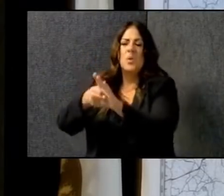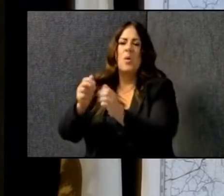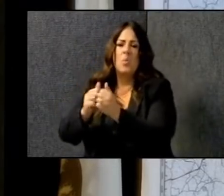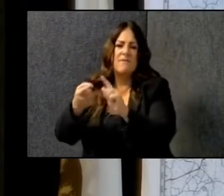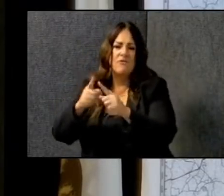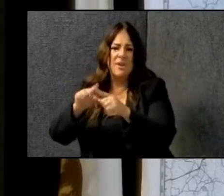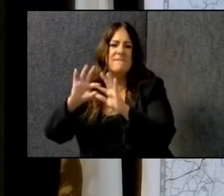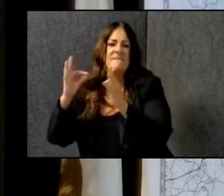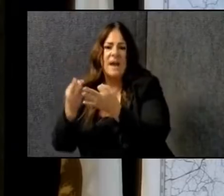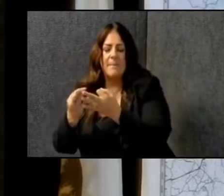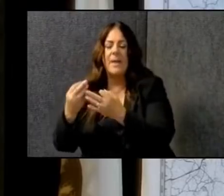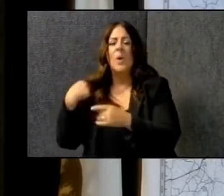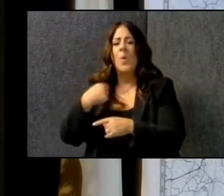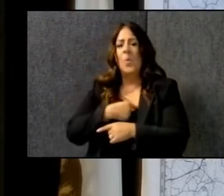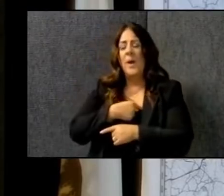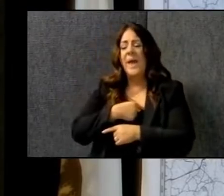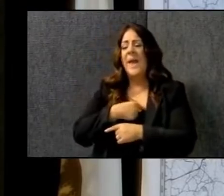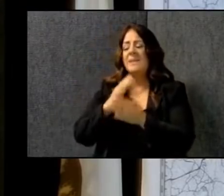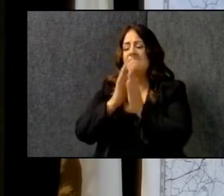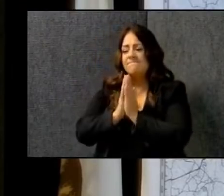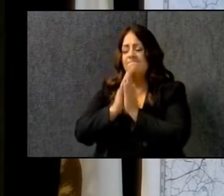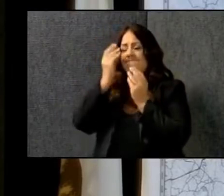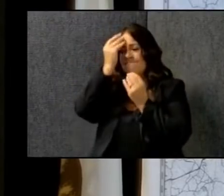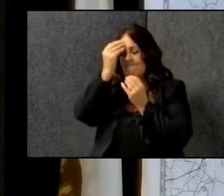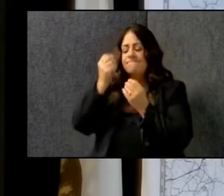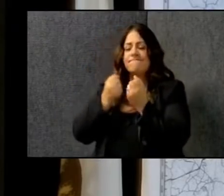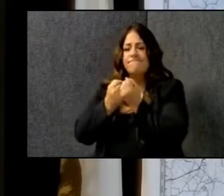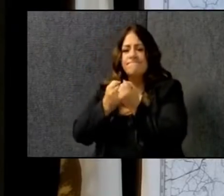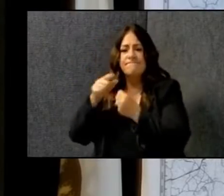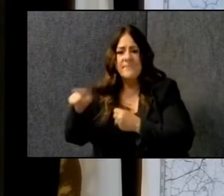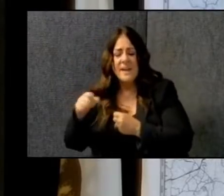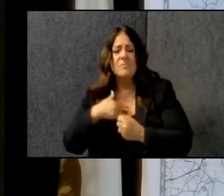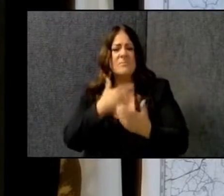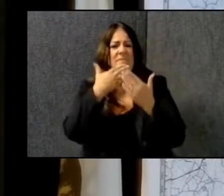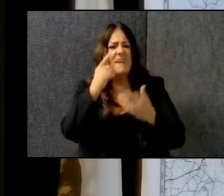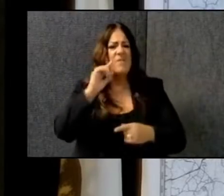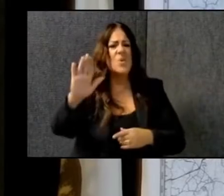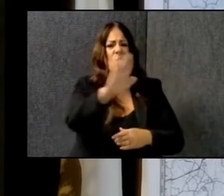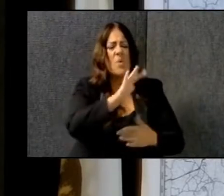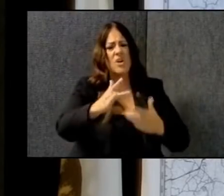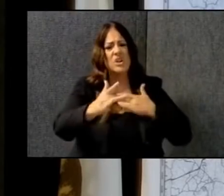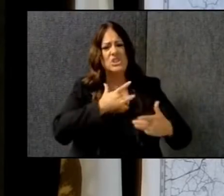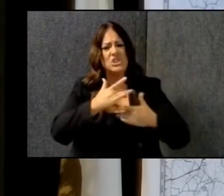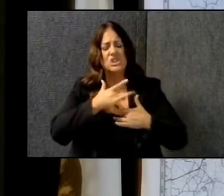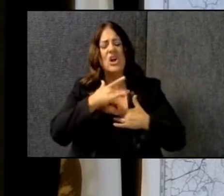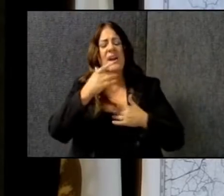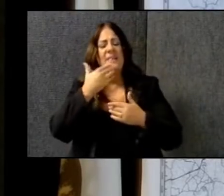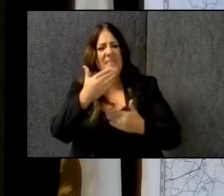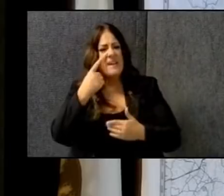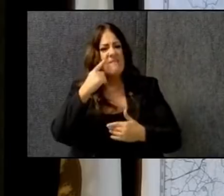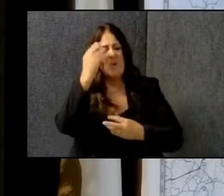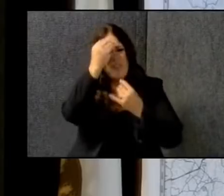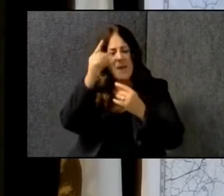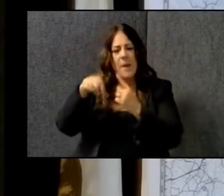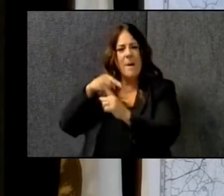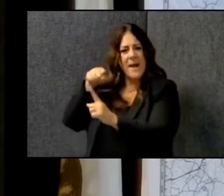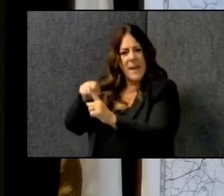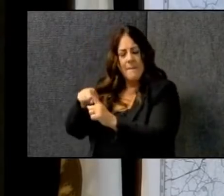family, and we continue to keep him in our thoughts, and we really appreciate all of you continuing to keep him in your thoughts as